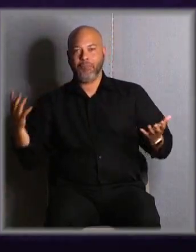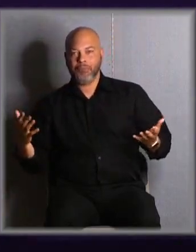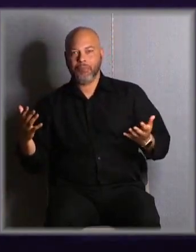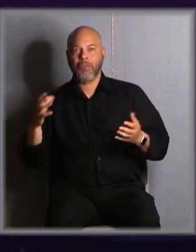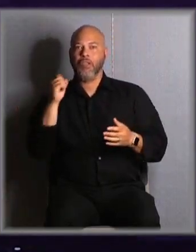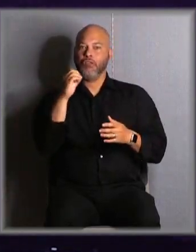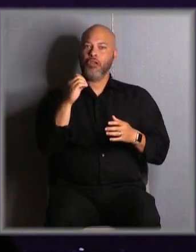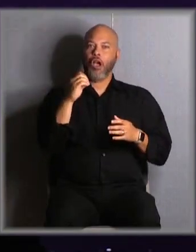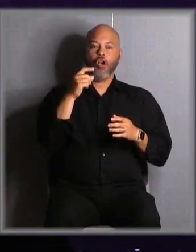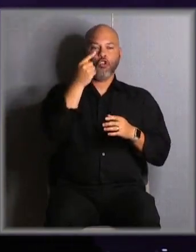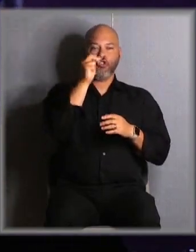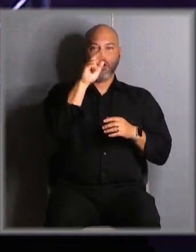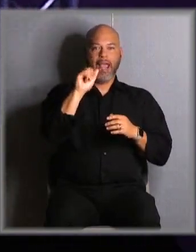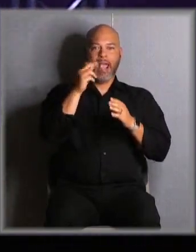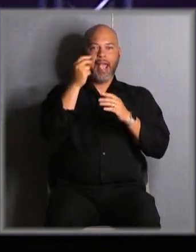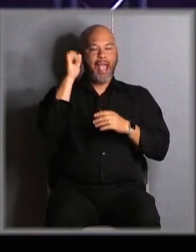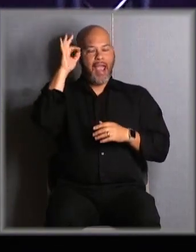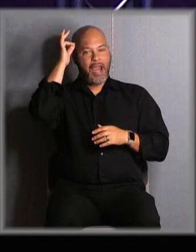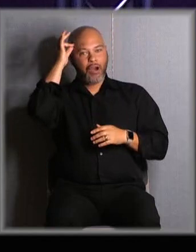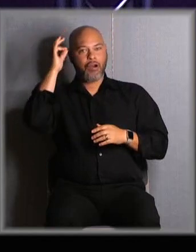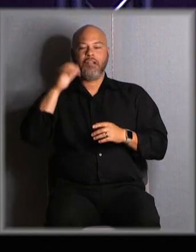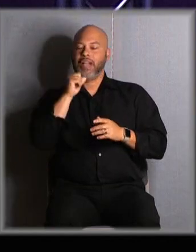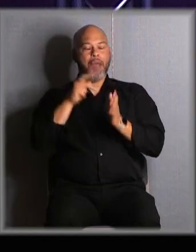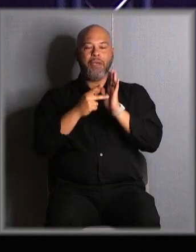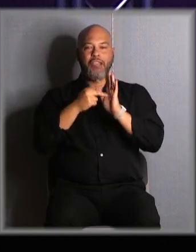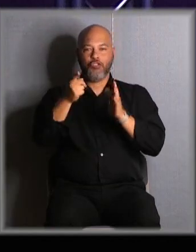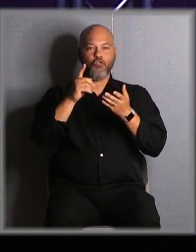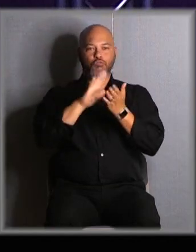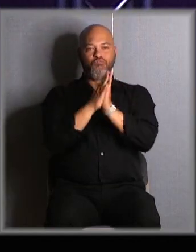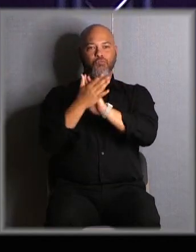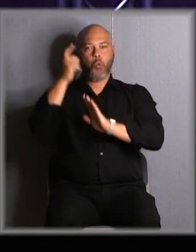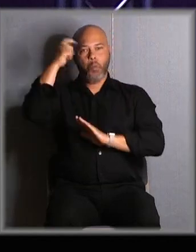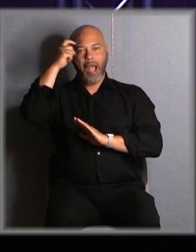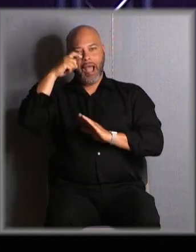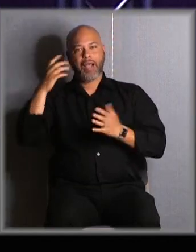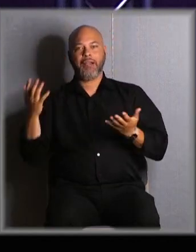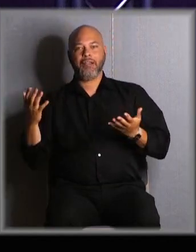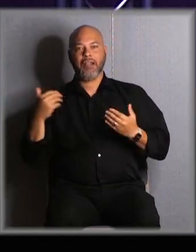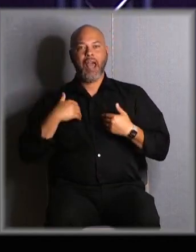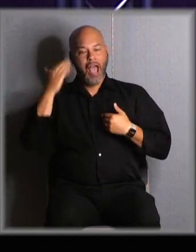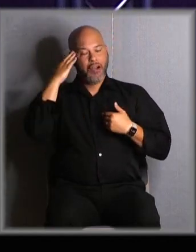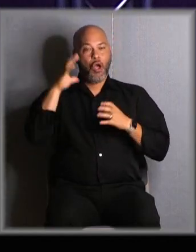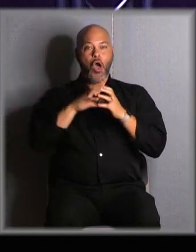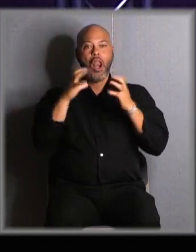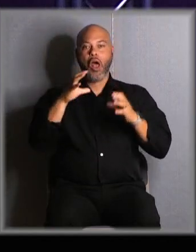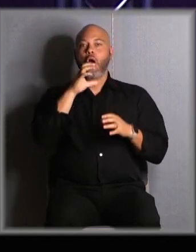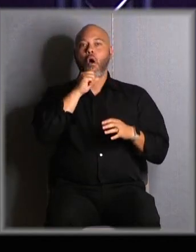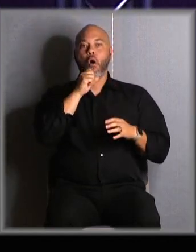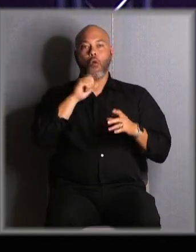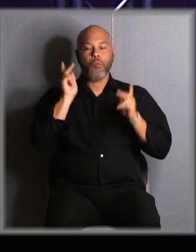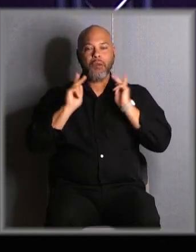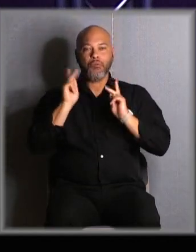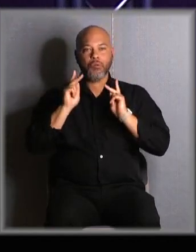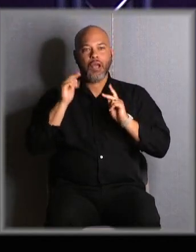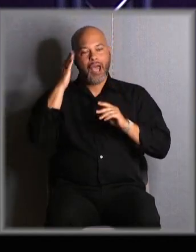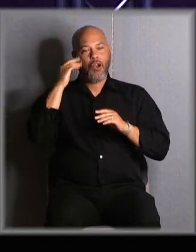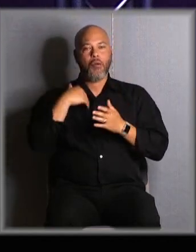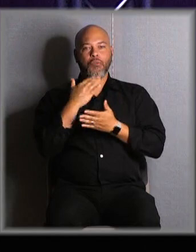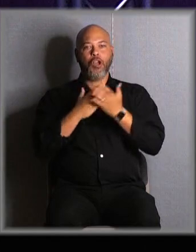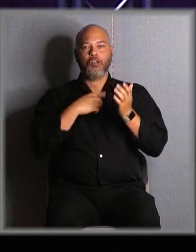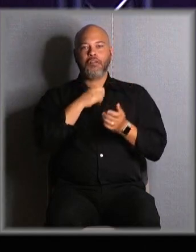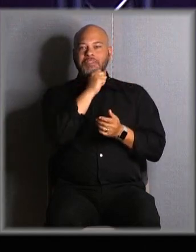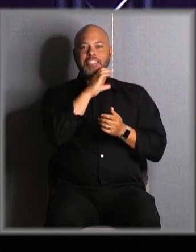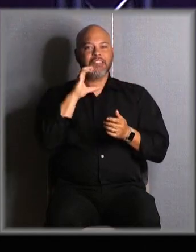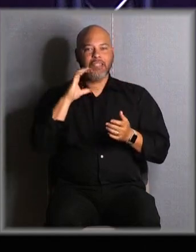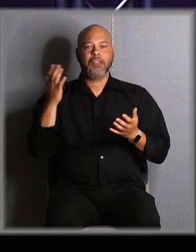So having gray hair does not mean you wise. I know a whole lot of old folks, and I'm talking to some senior saints, that